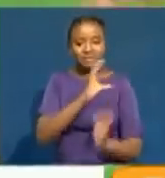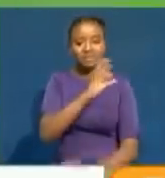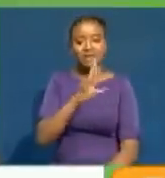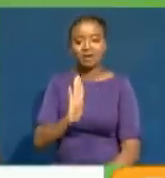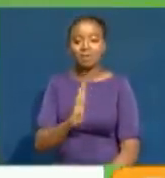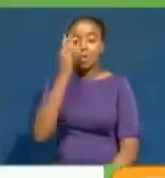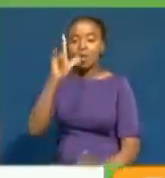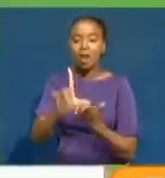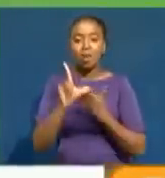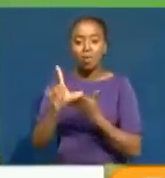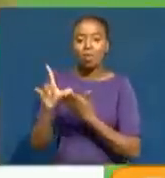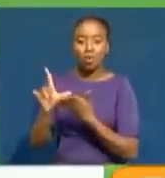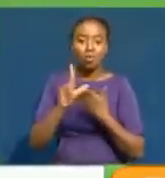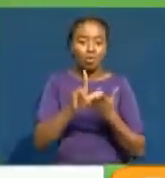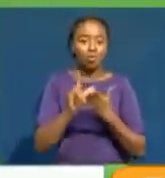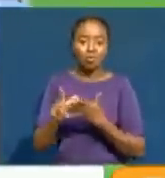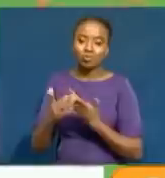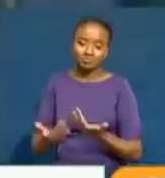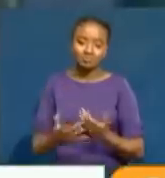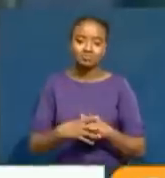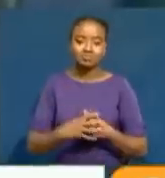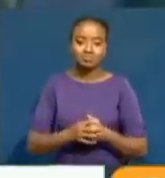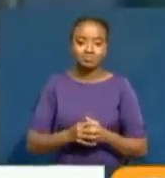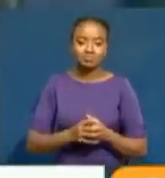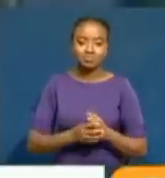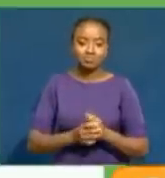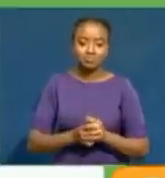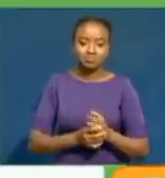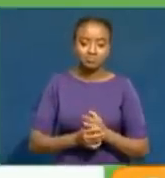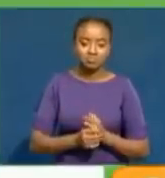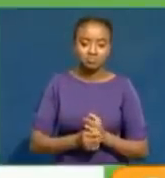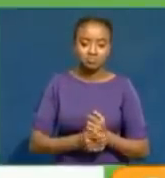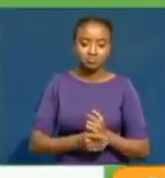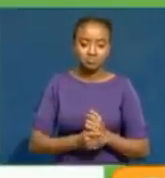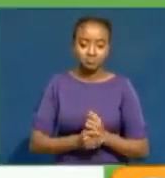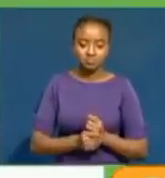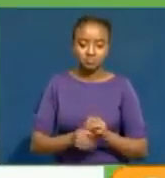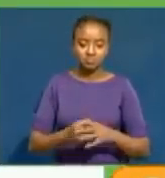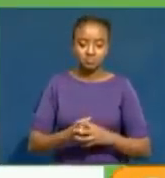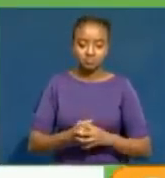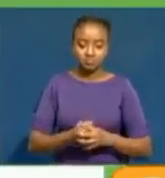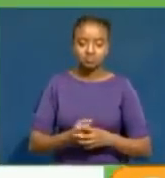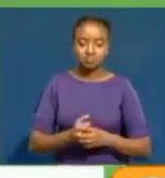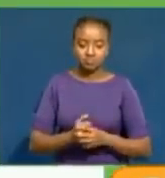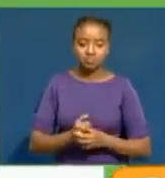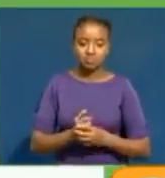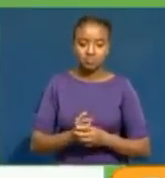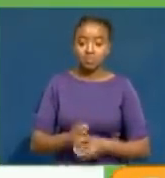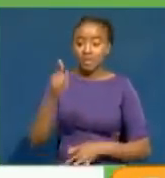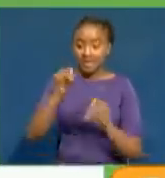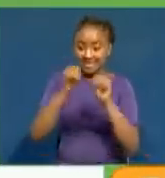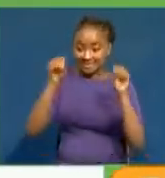ya borrowing ya predatory lenders. The characters called predatory lenders. We must fix the system